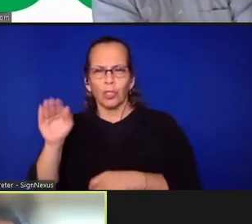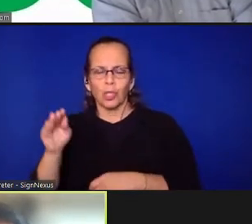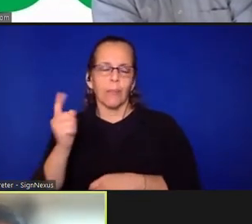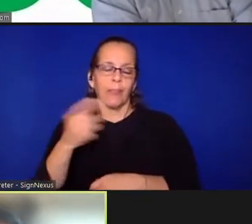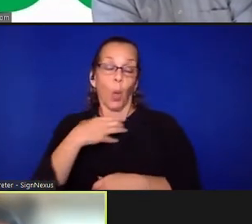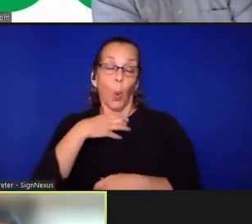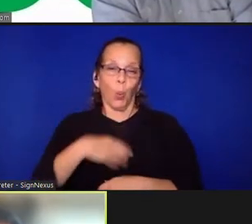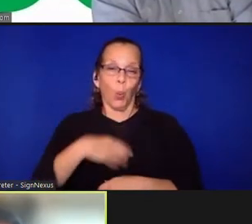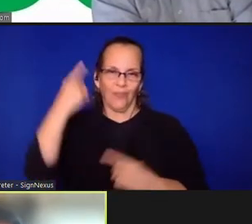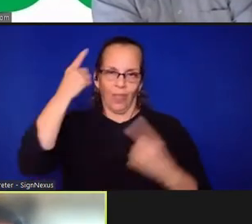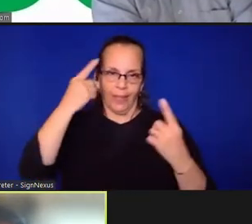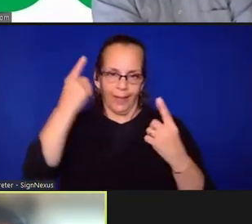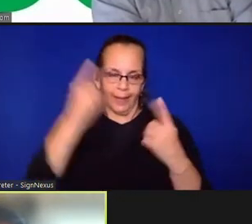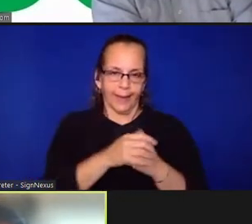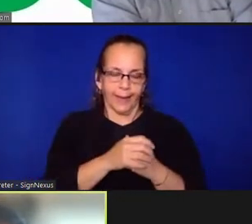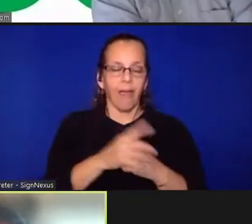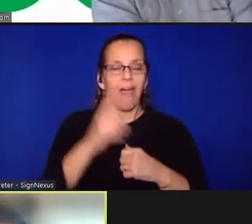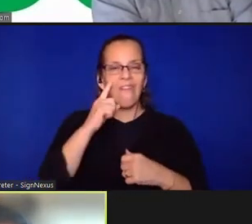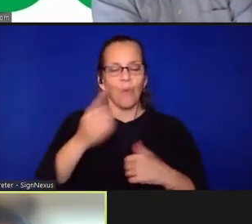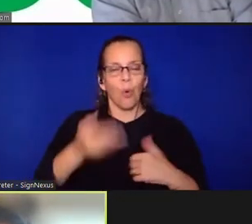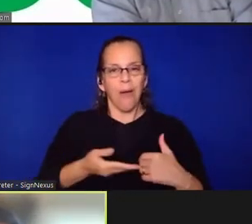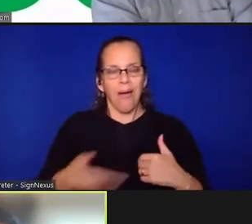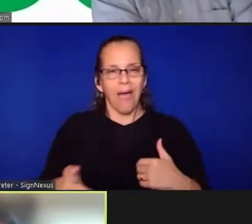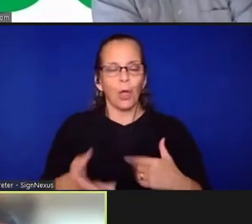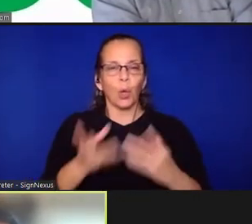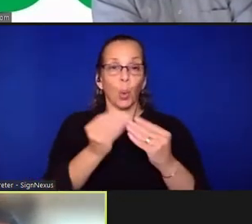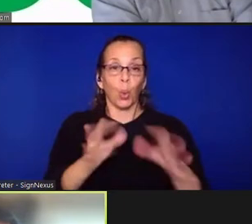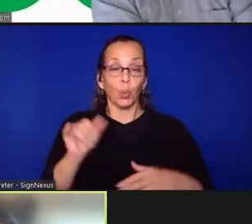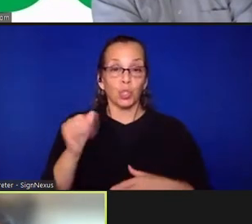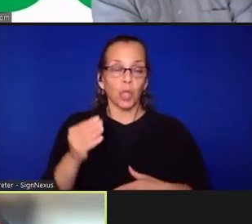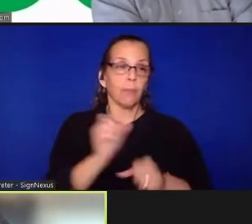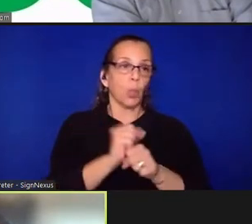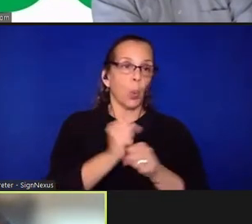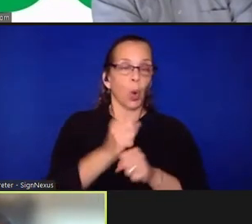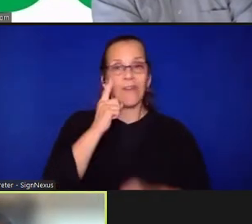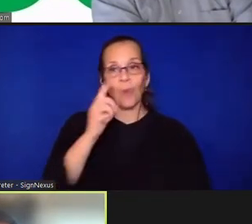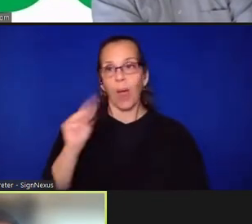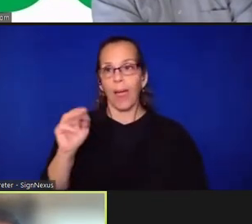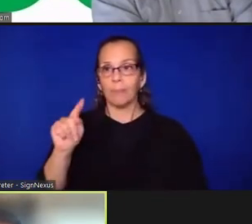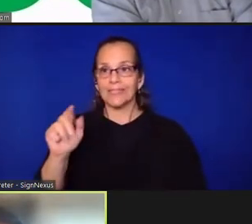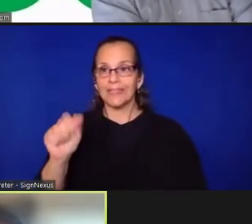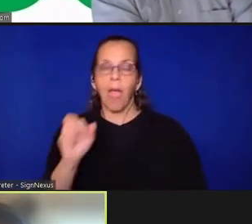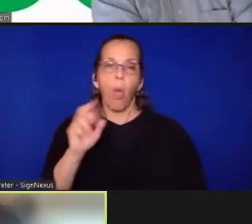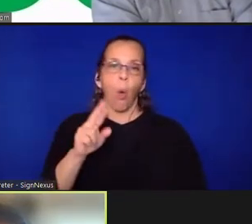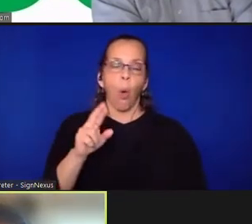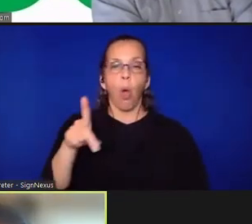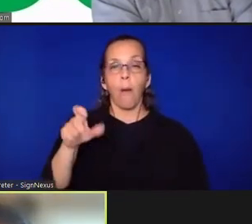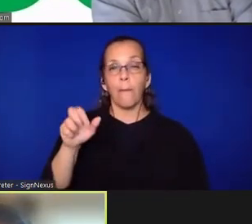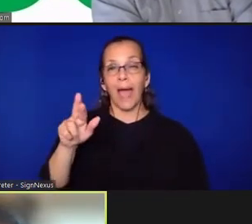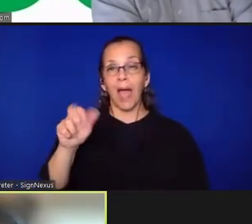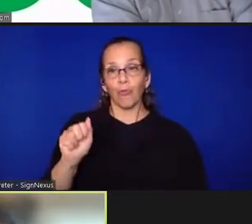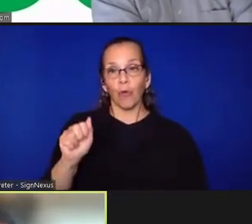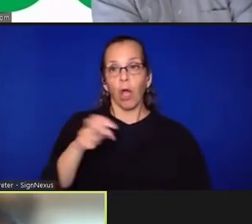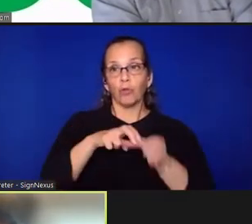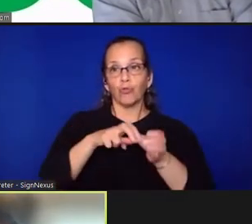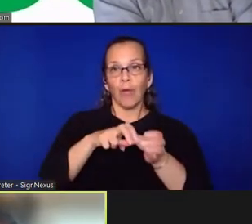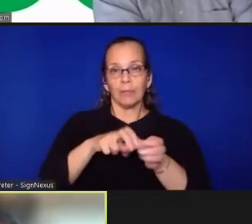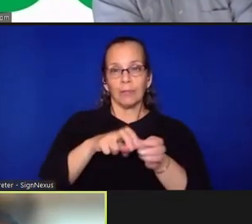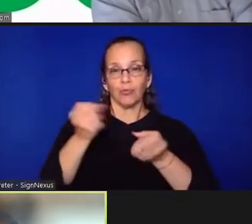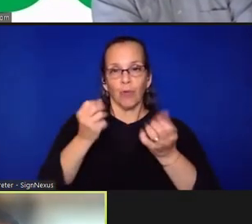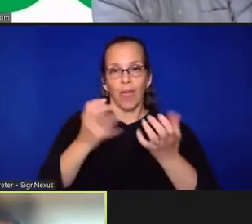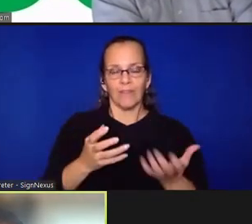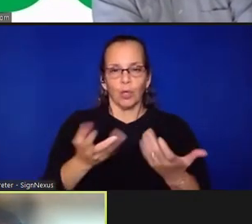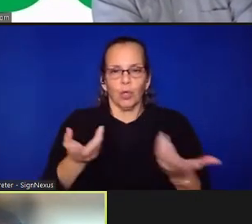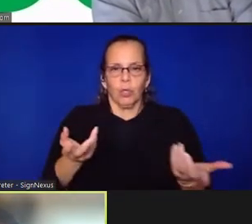assessment suggests that four hire Vehicle drivers who lose their jobs can work for the MTA or as a Paratransit driver there is no analysis as to whether the demand for